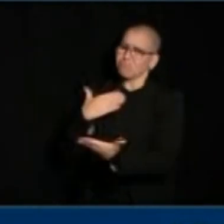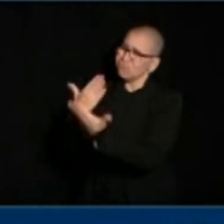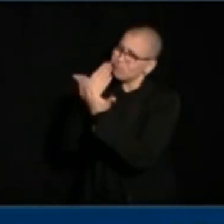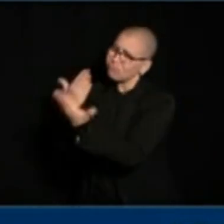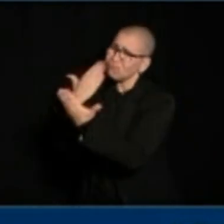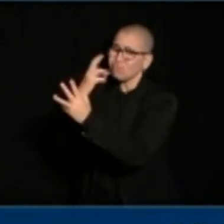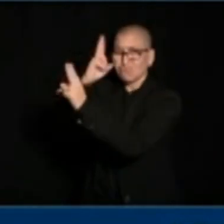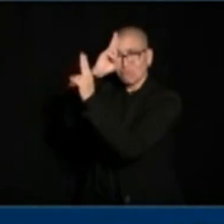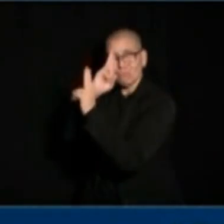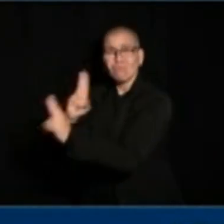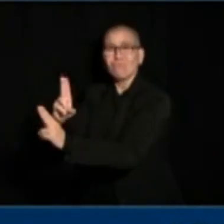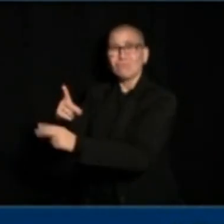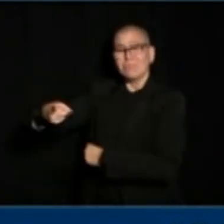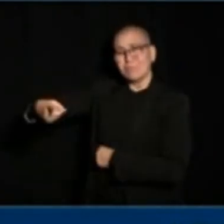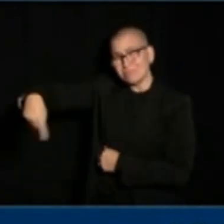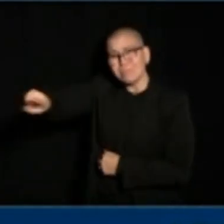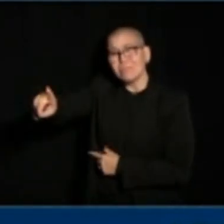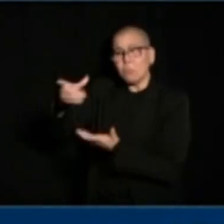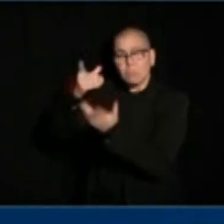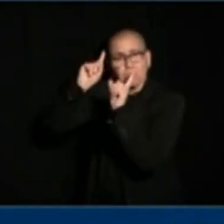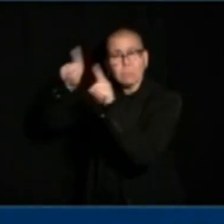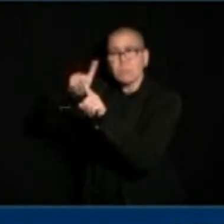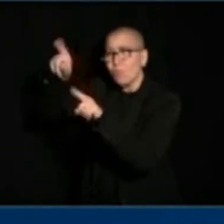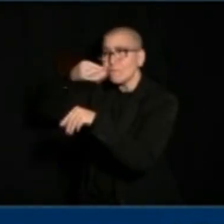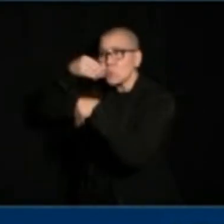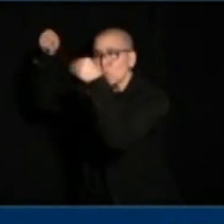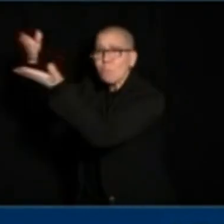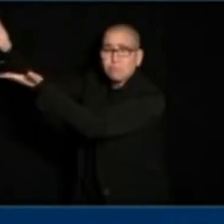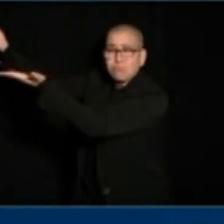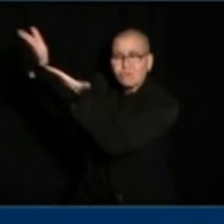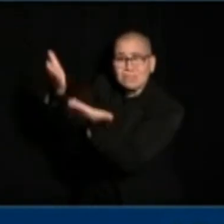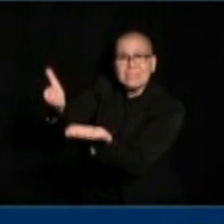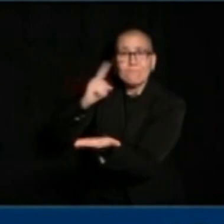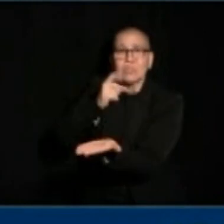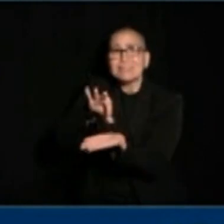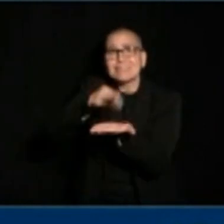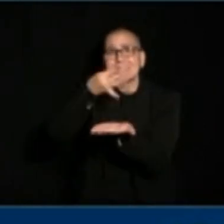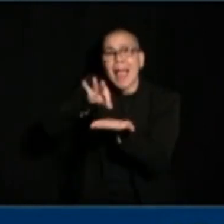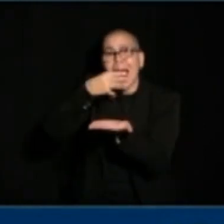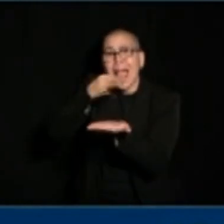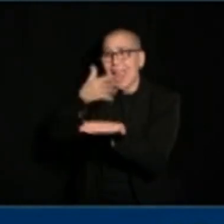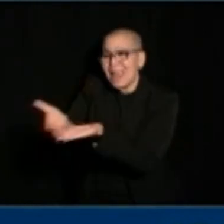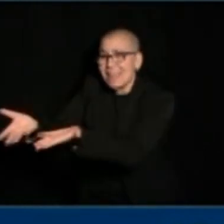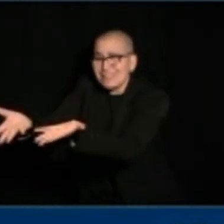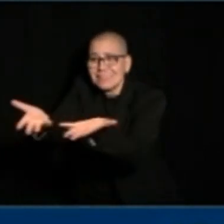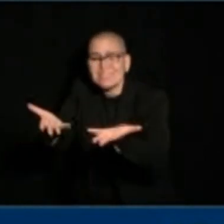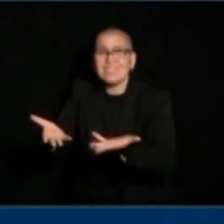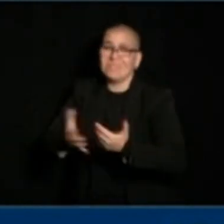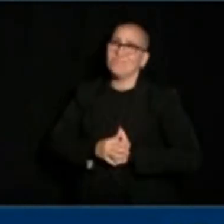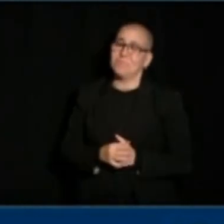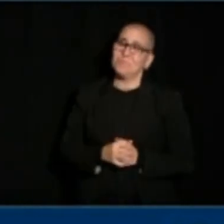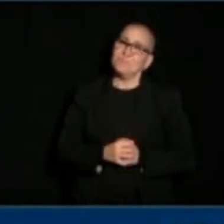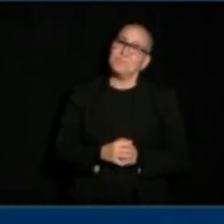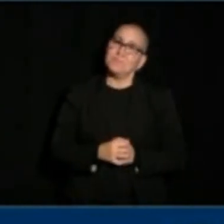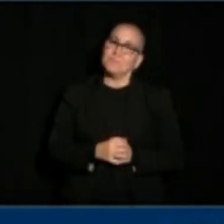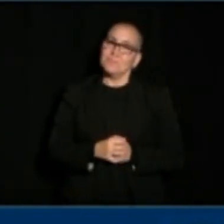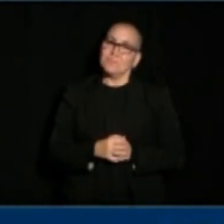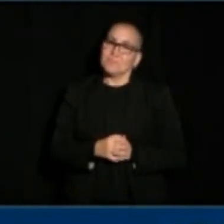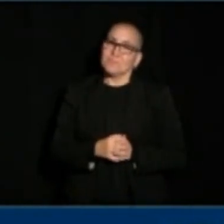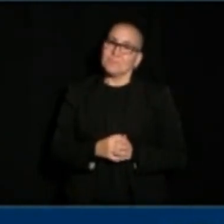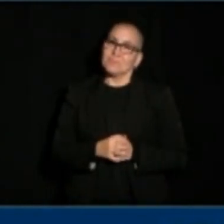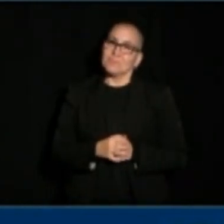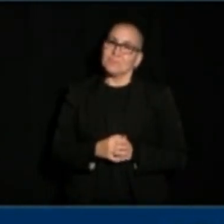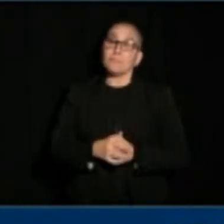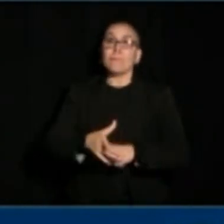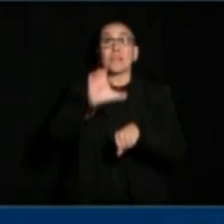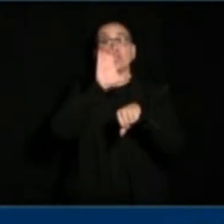shop for the holidays, and you can get takeout for supper, which I certainly encourage you to do if you can. Places of worship are not impact. I want to